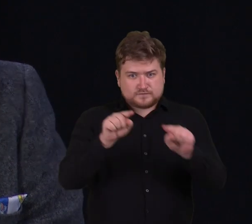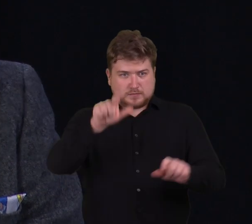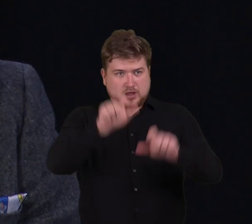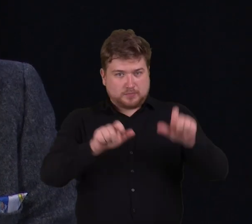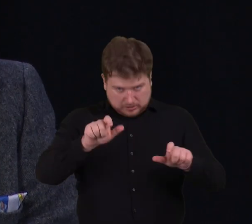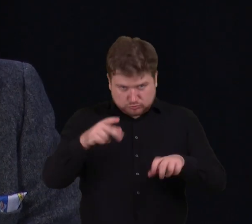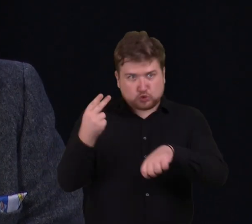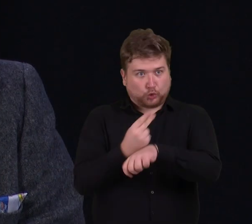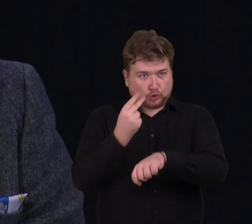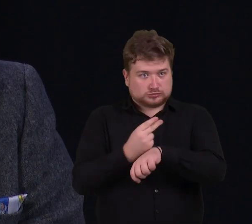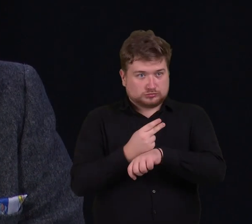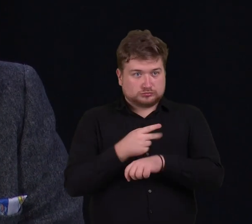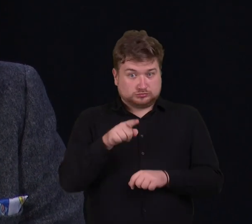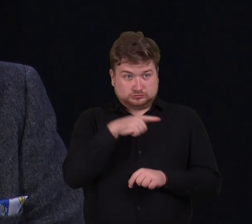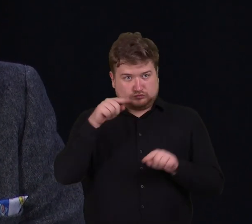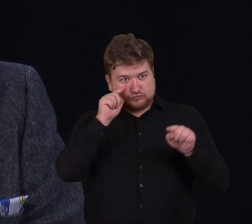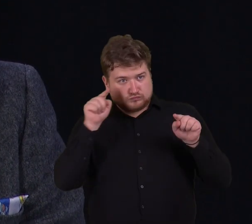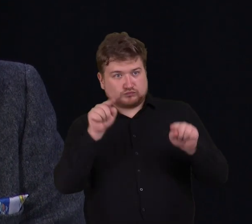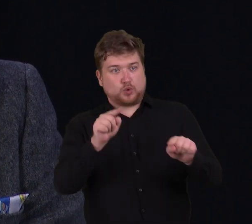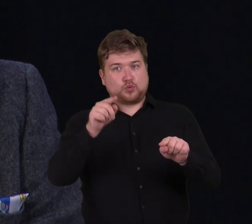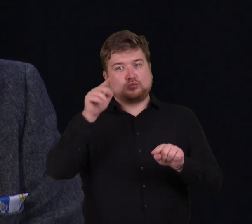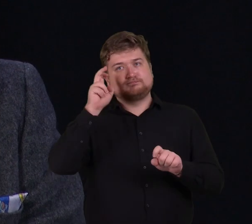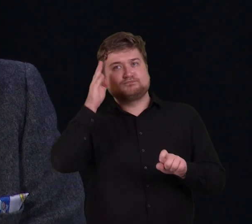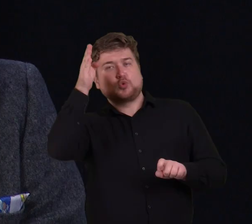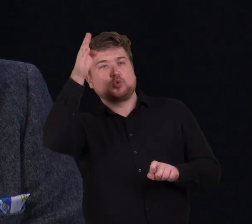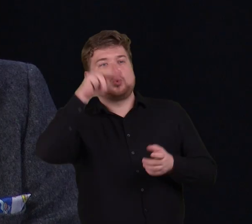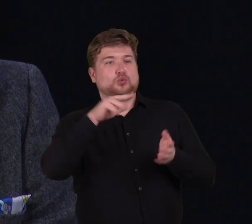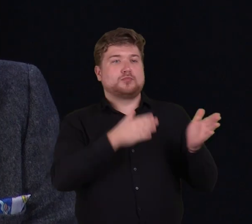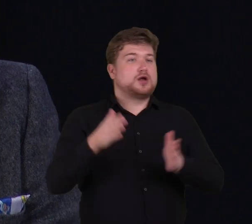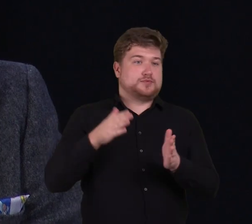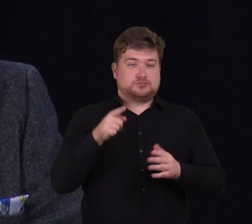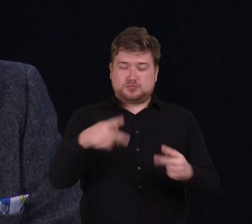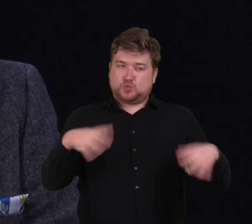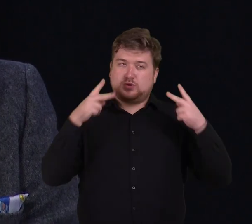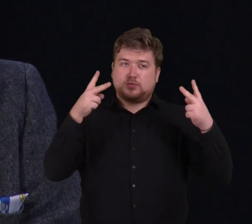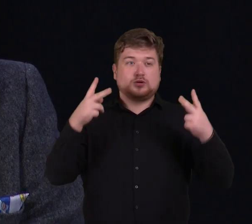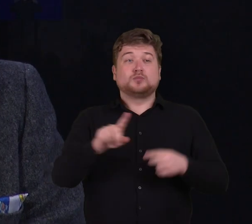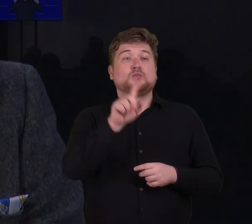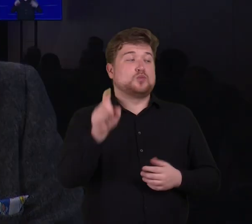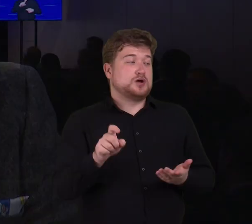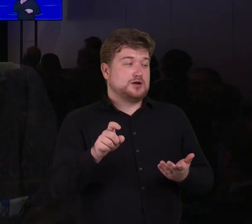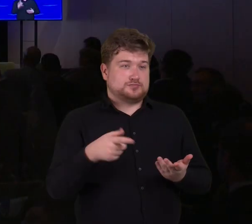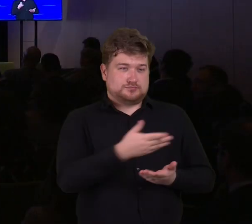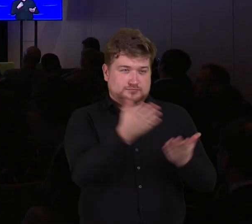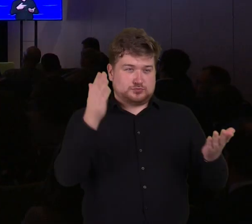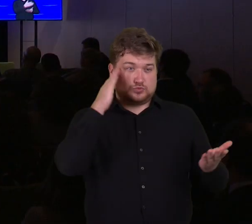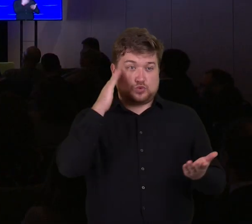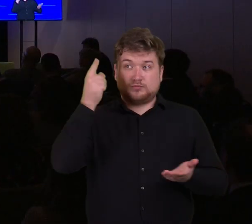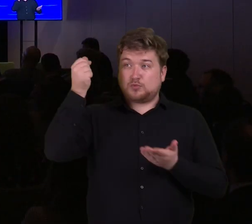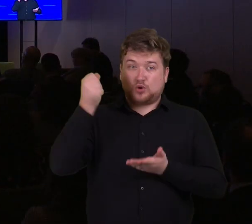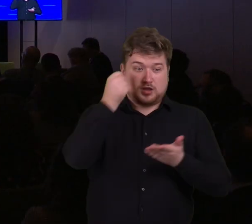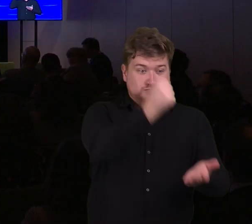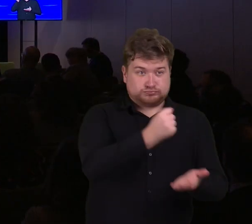territories. But we didn't find that everywhere. Where capacity has been